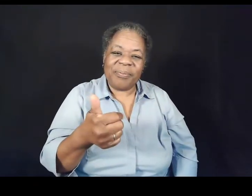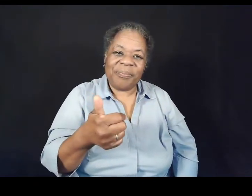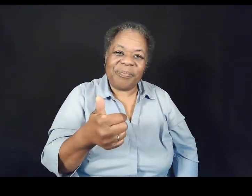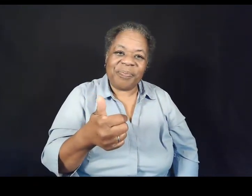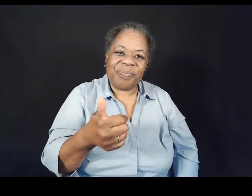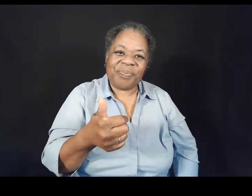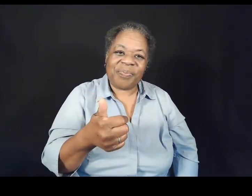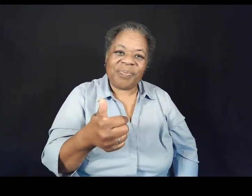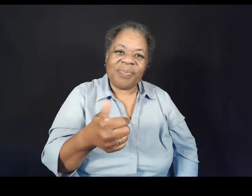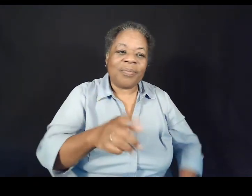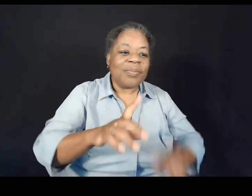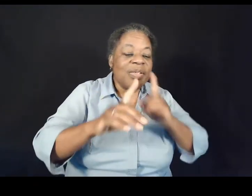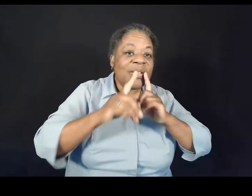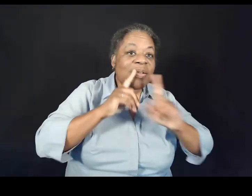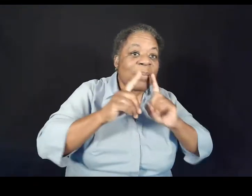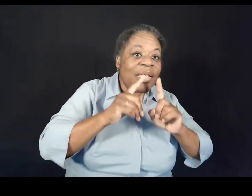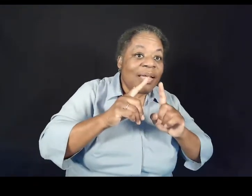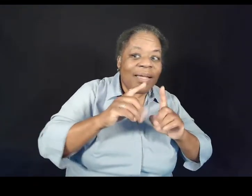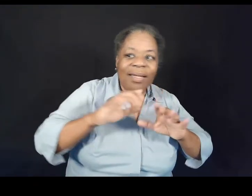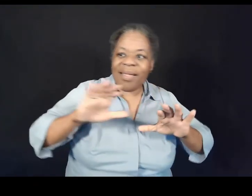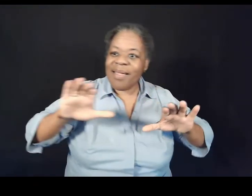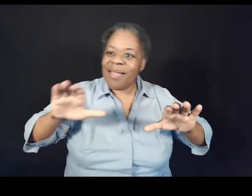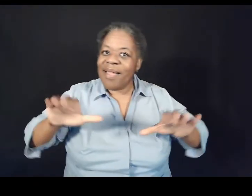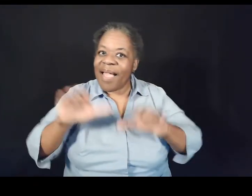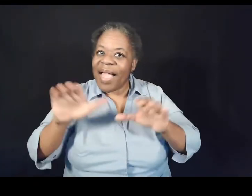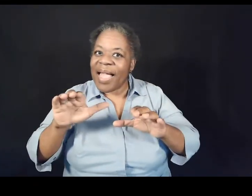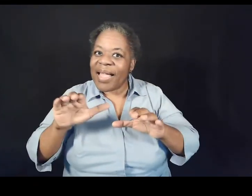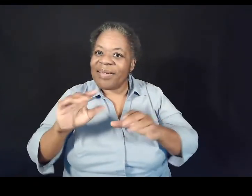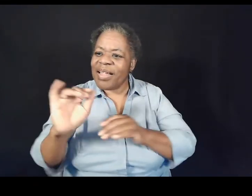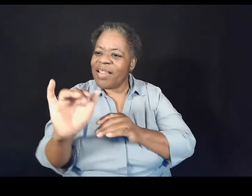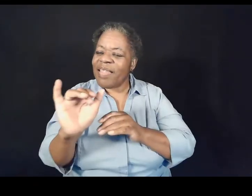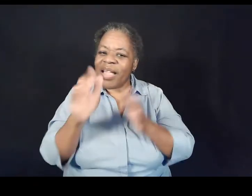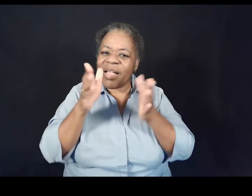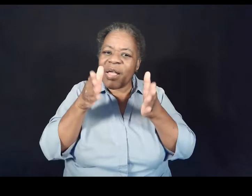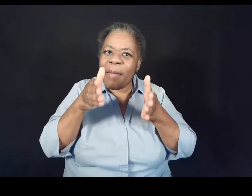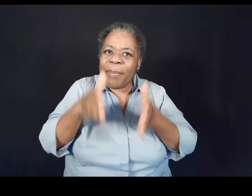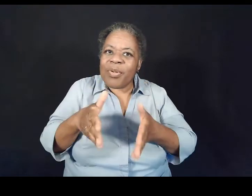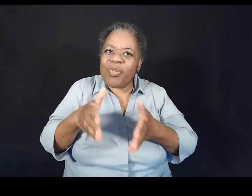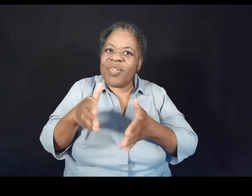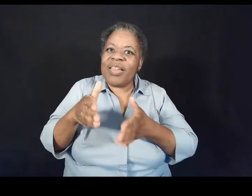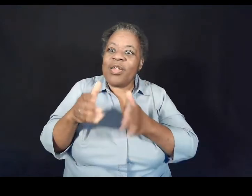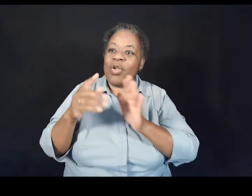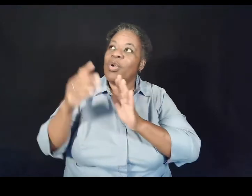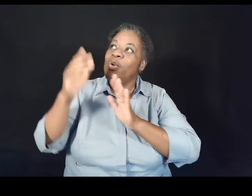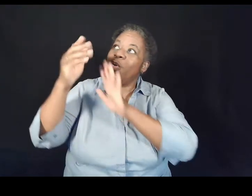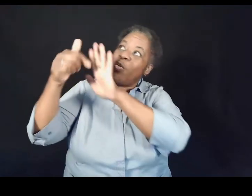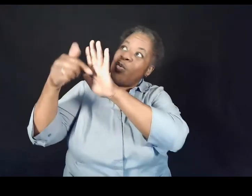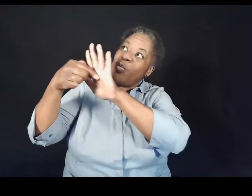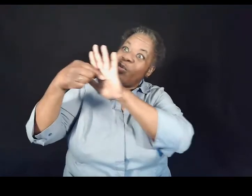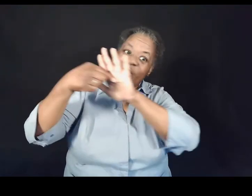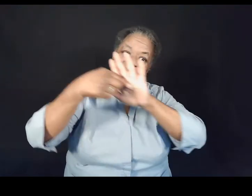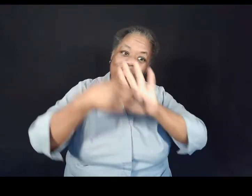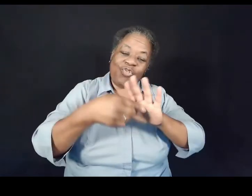Speak and act, James says, as those who have been shown mercy.